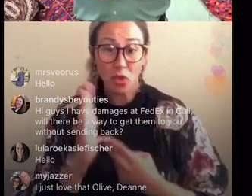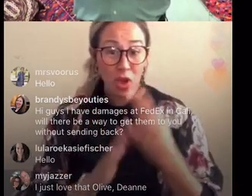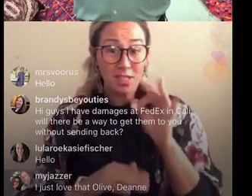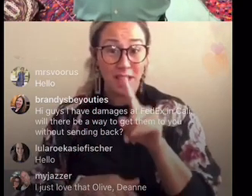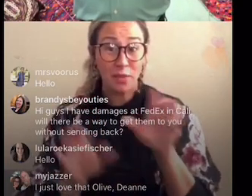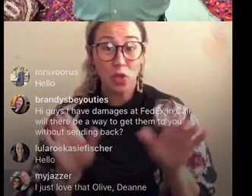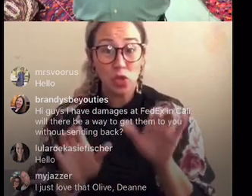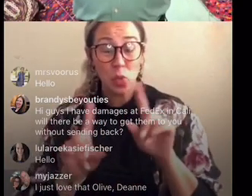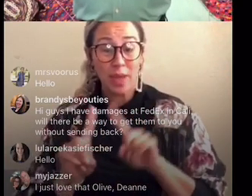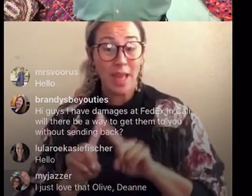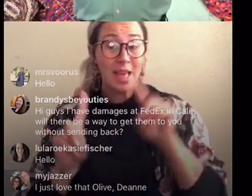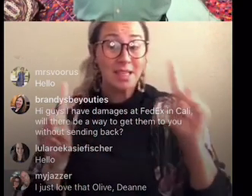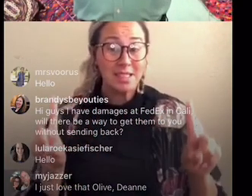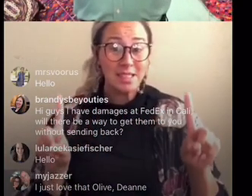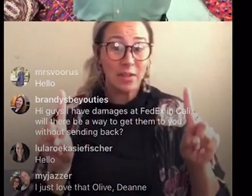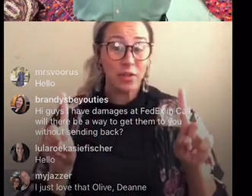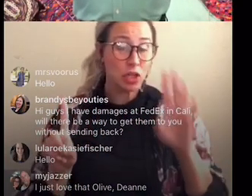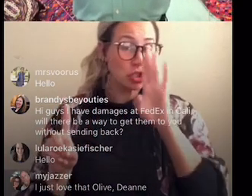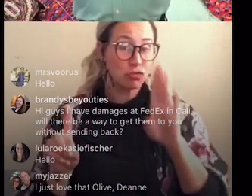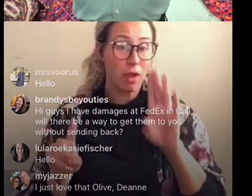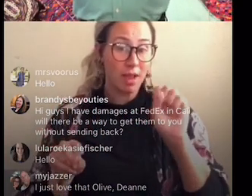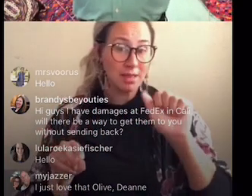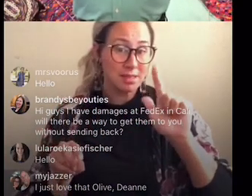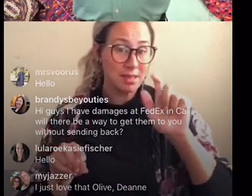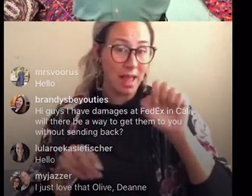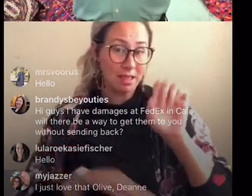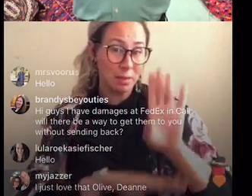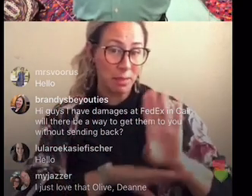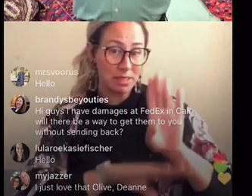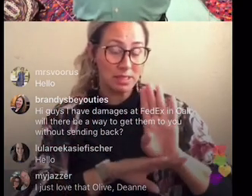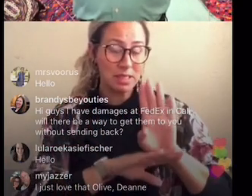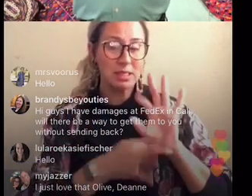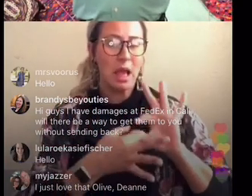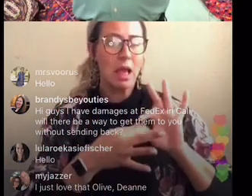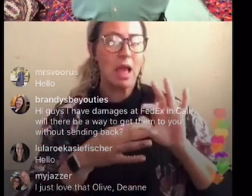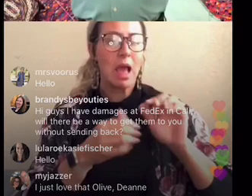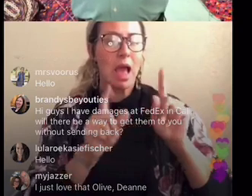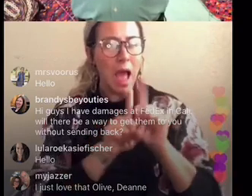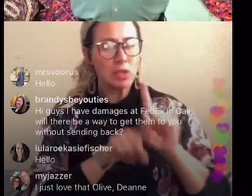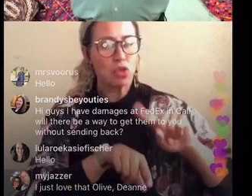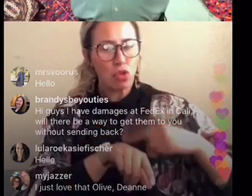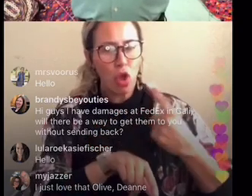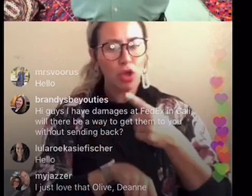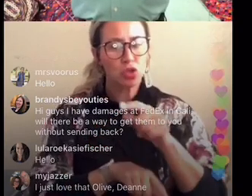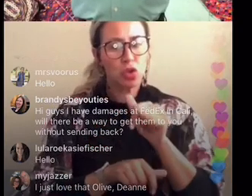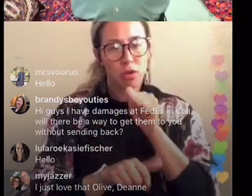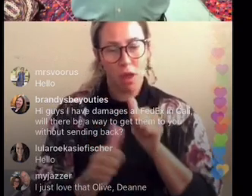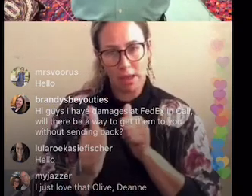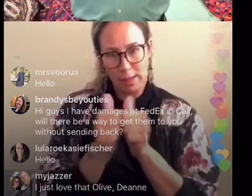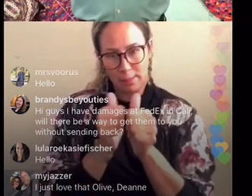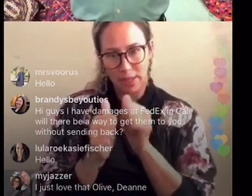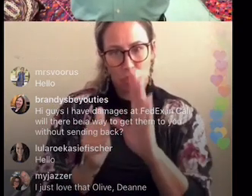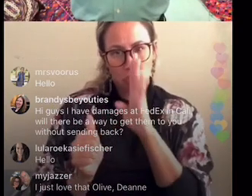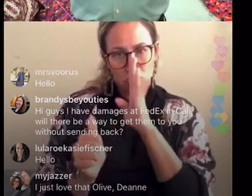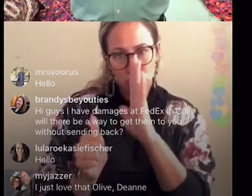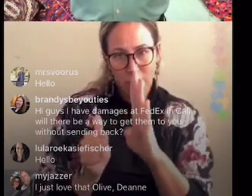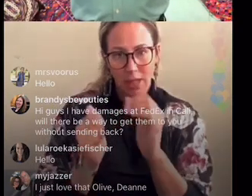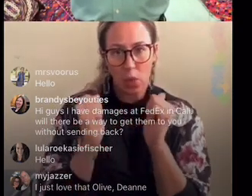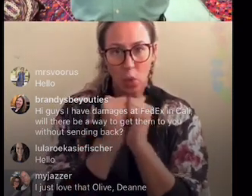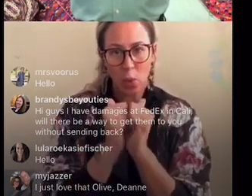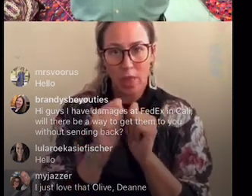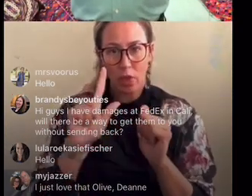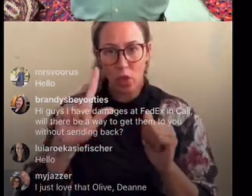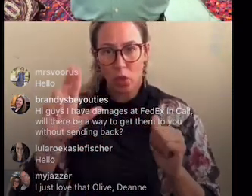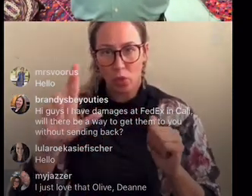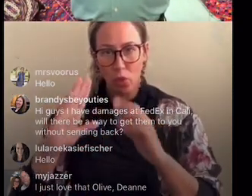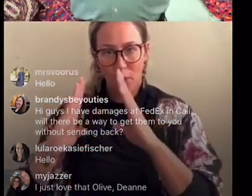a different direct sales business, as long as you're not competing directly into the LuLaRoe